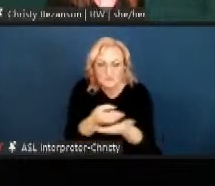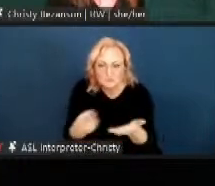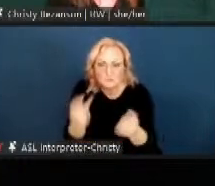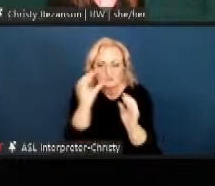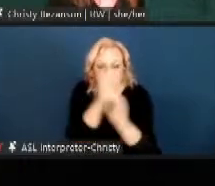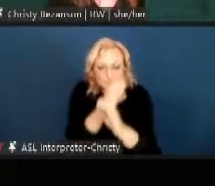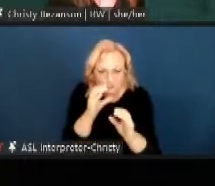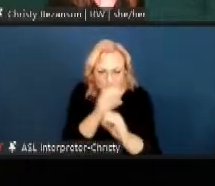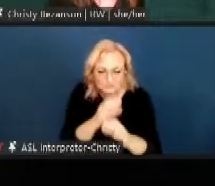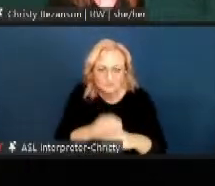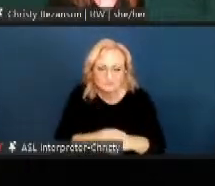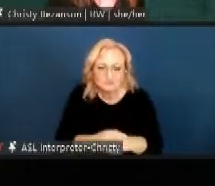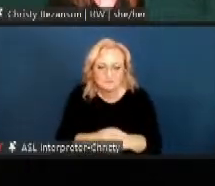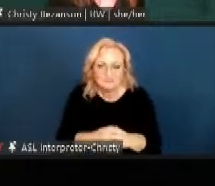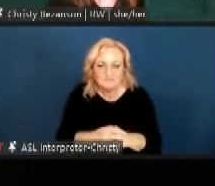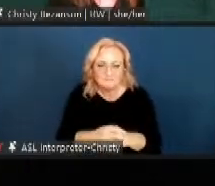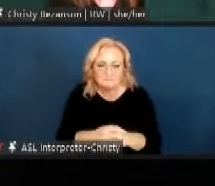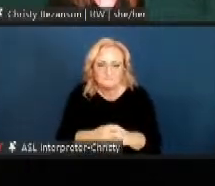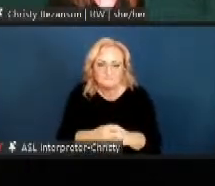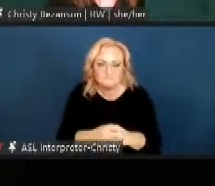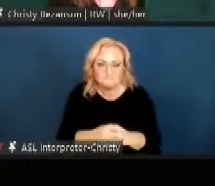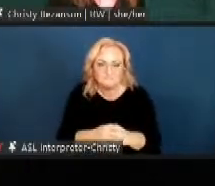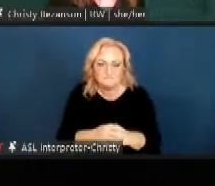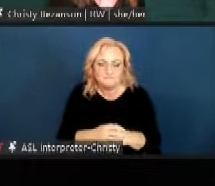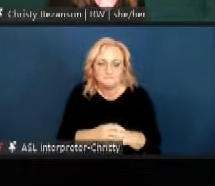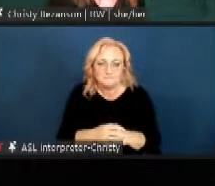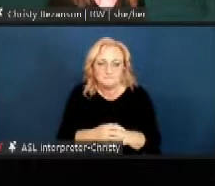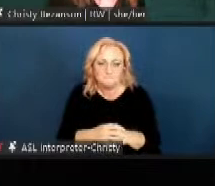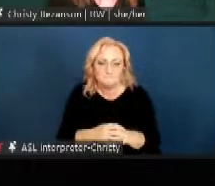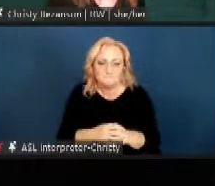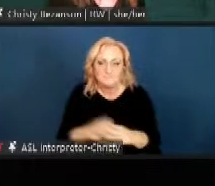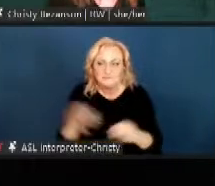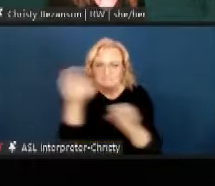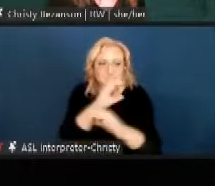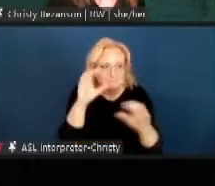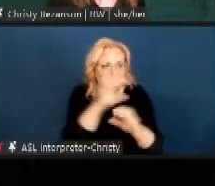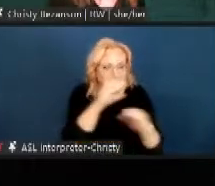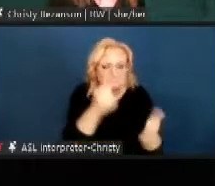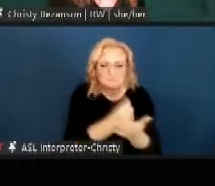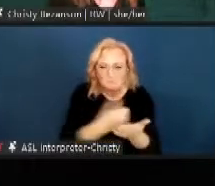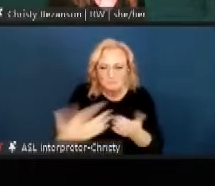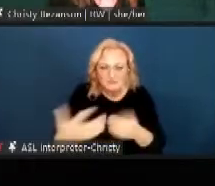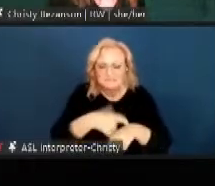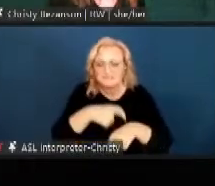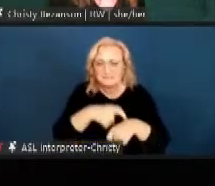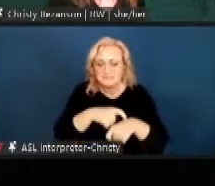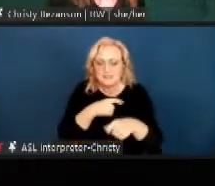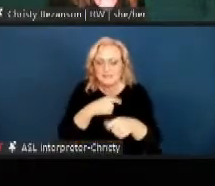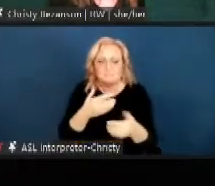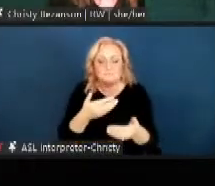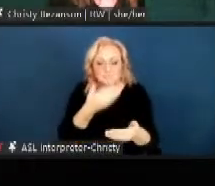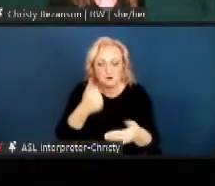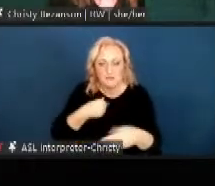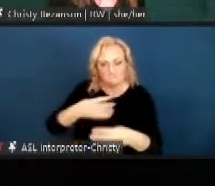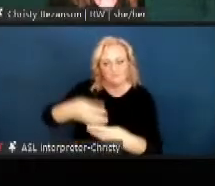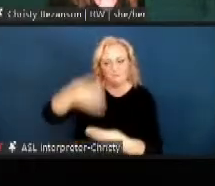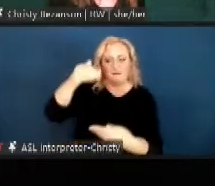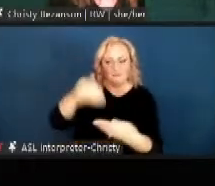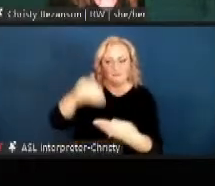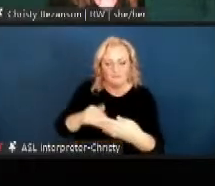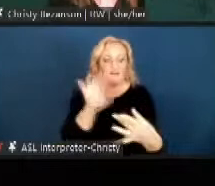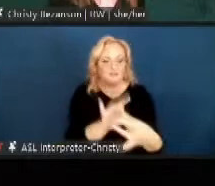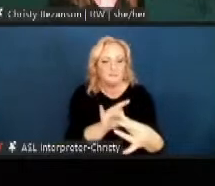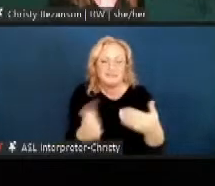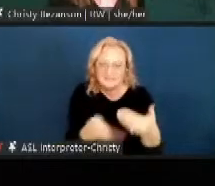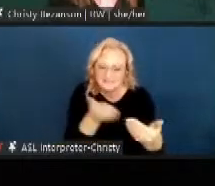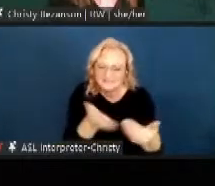I think that being able to spend less time looking for and connecting the residents to these resources is going to help